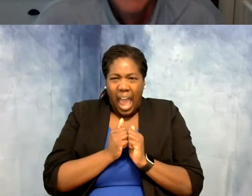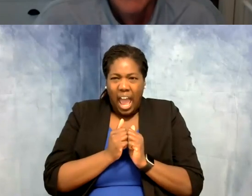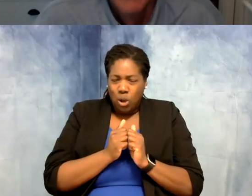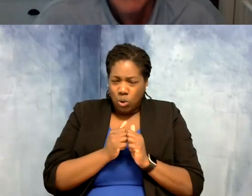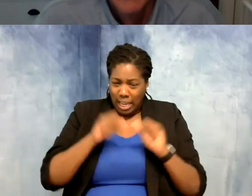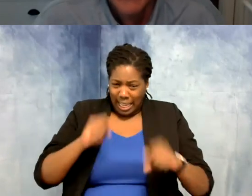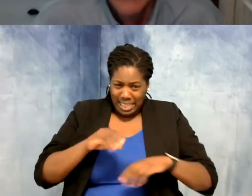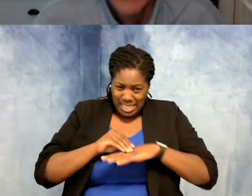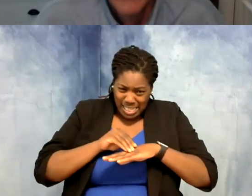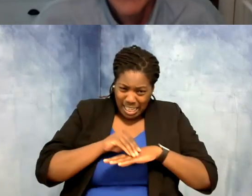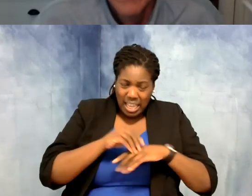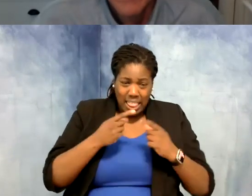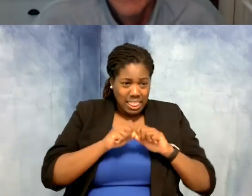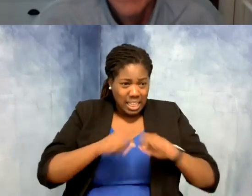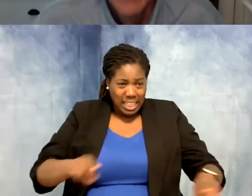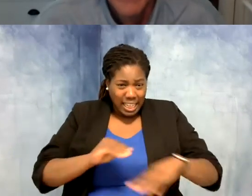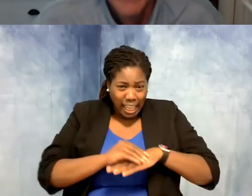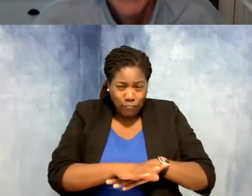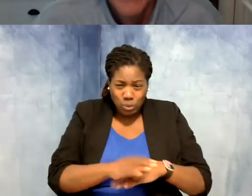it influence the ultimate decision?